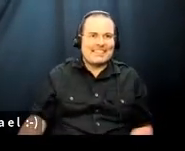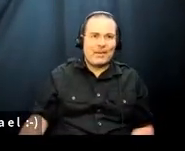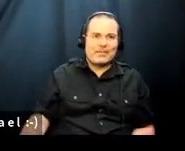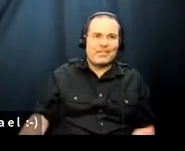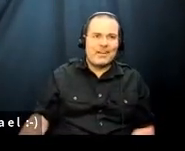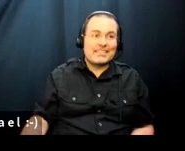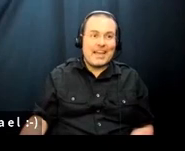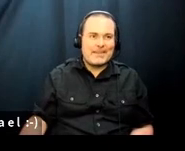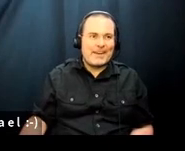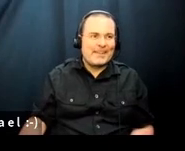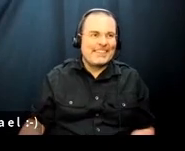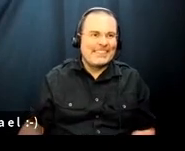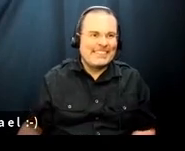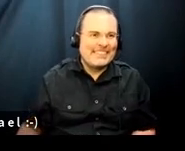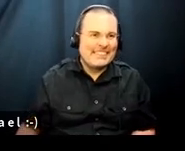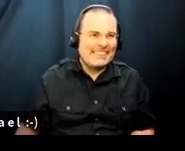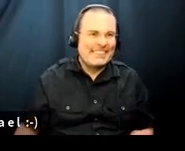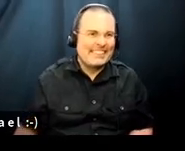Yes, that was a long time ago.